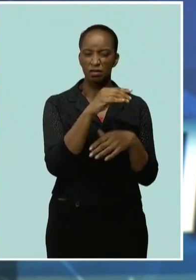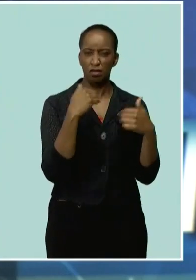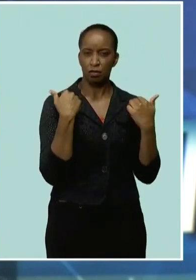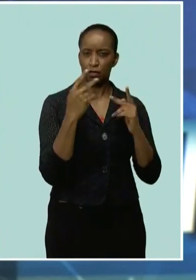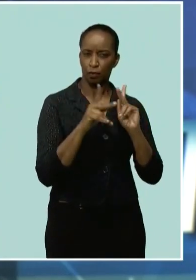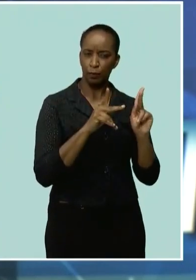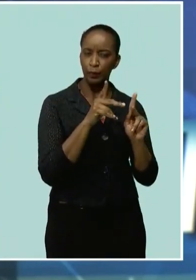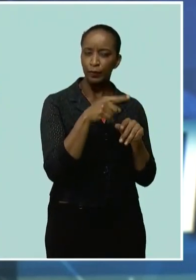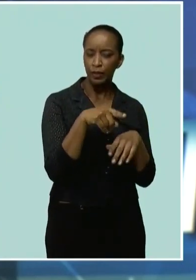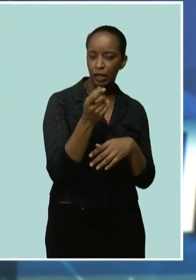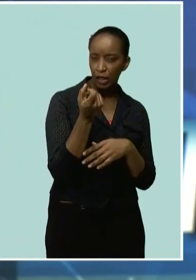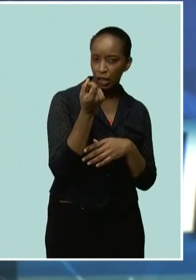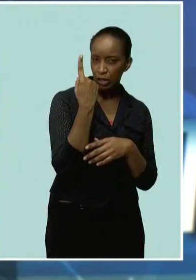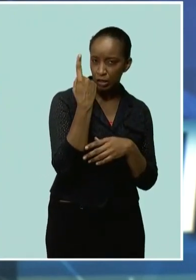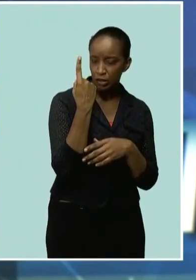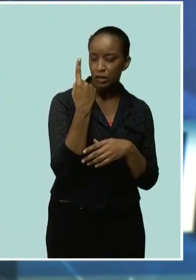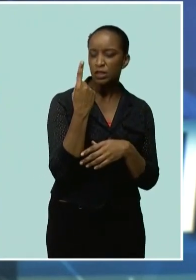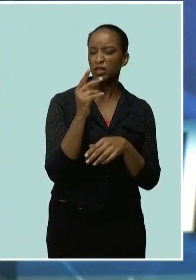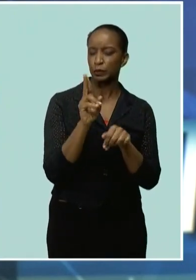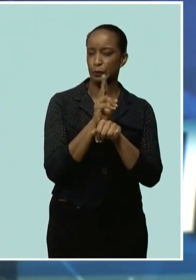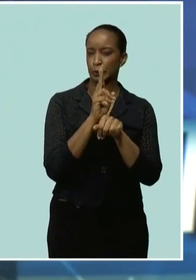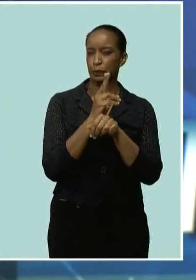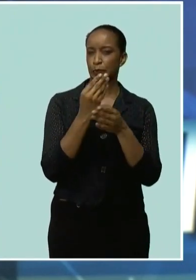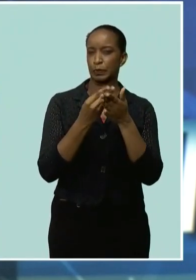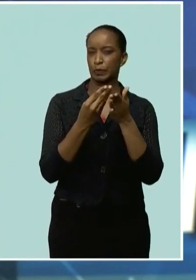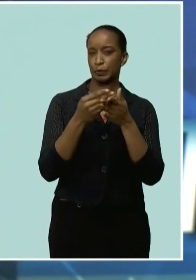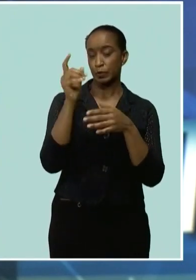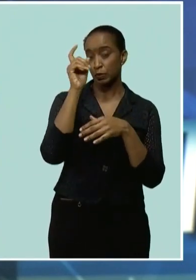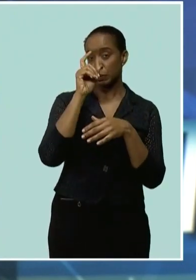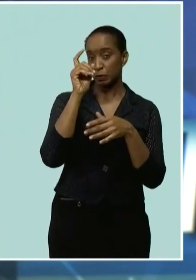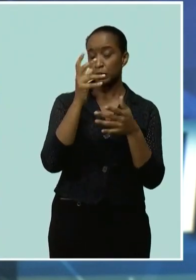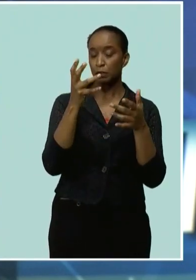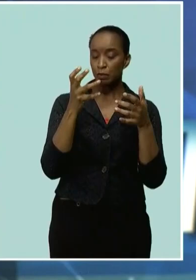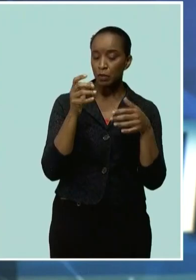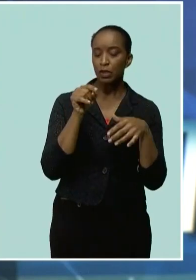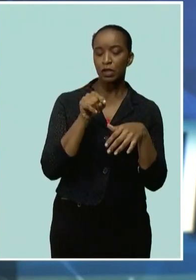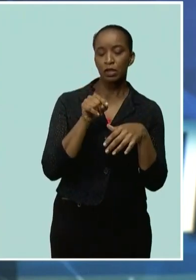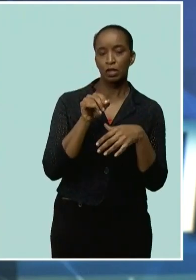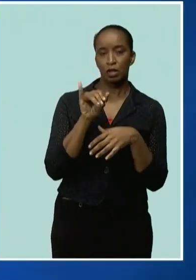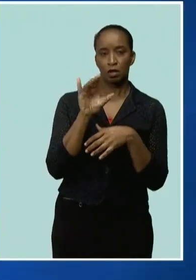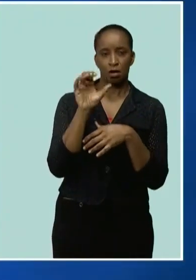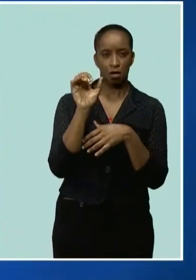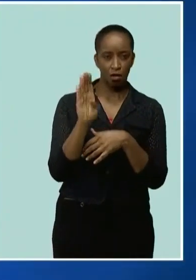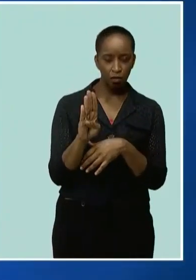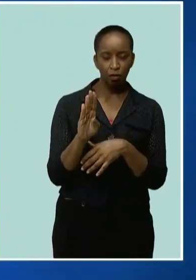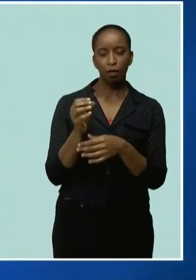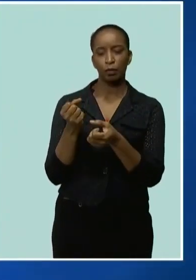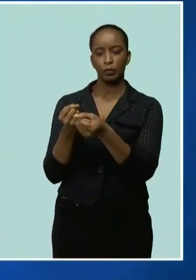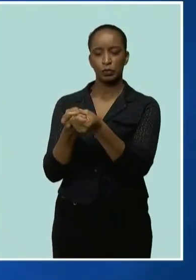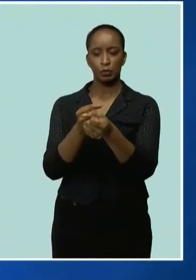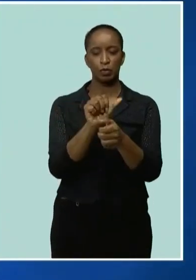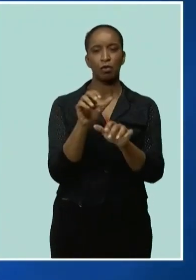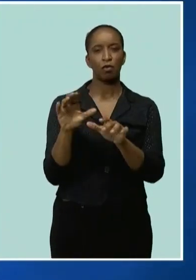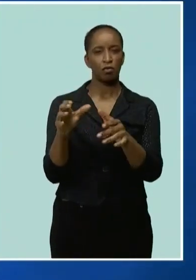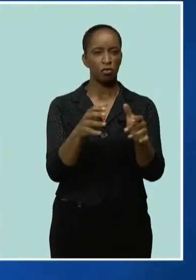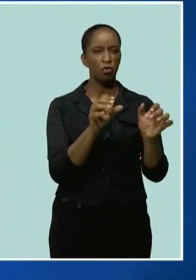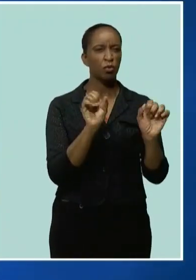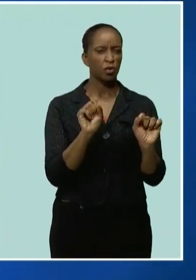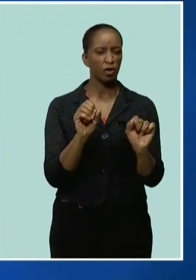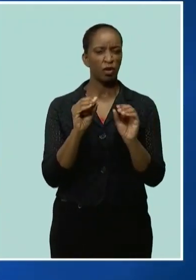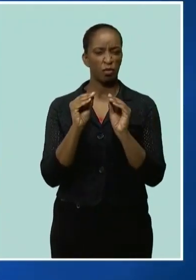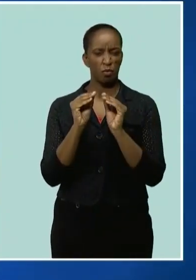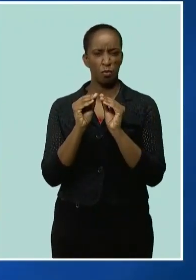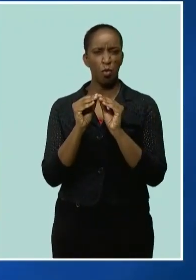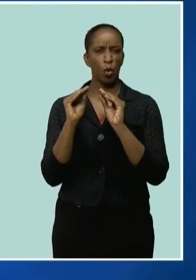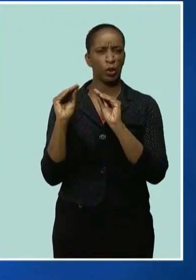literacy and they want to partner with clubs to train in this area. I think that the Institute would be very pleased too.